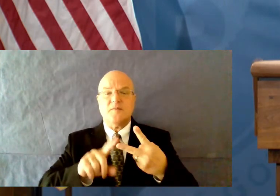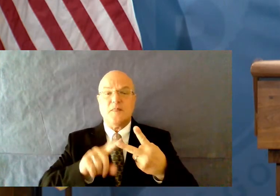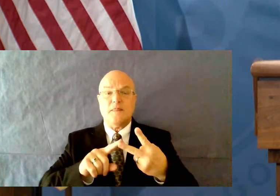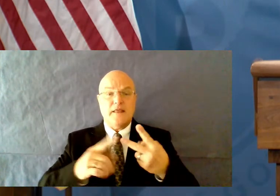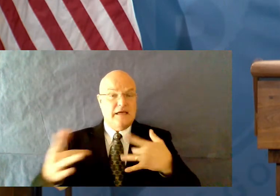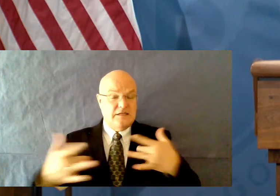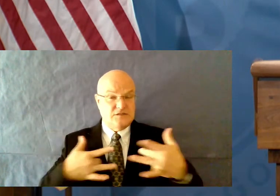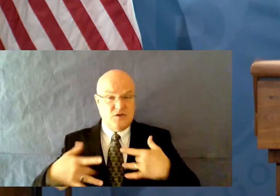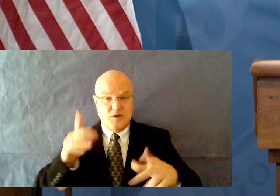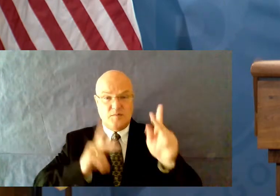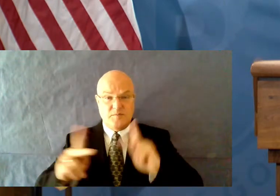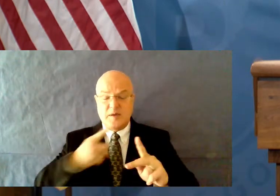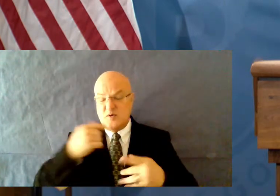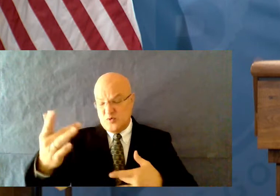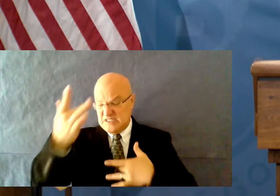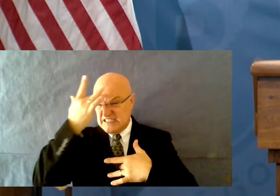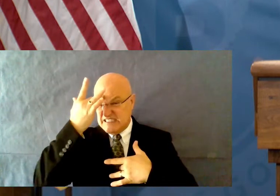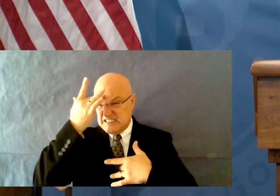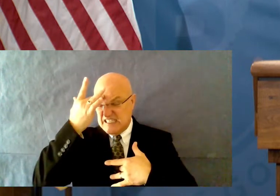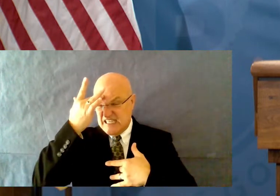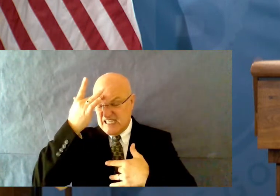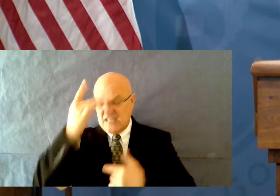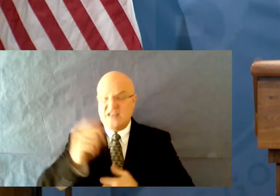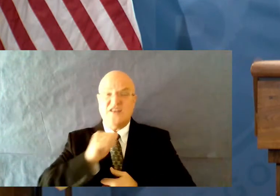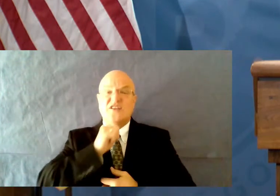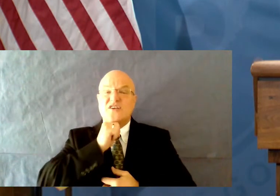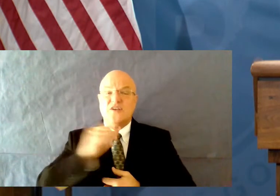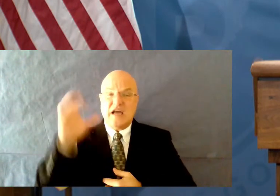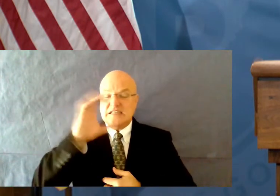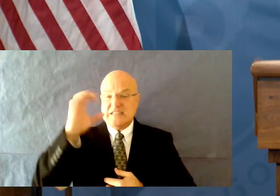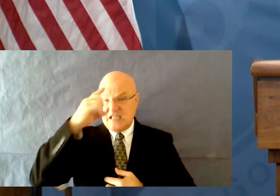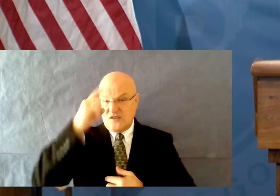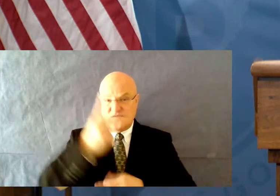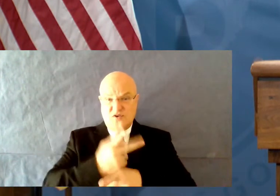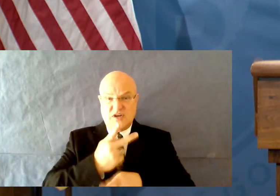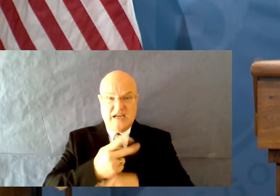that people who are sick are not seeking